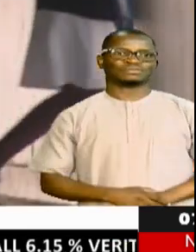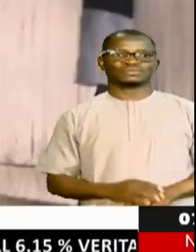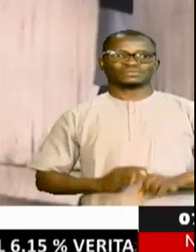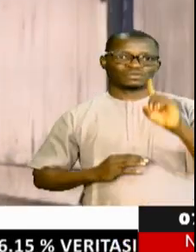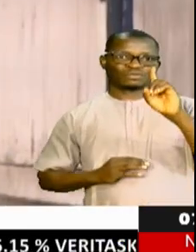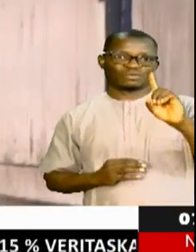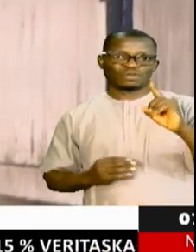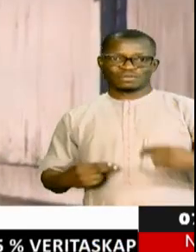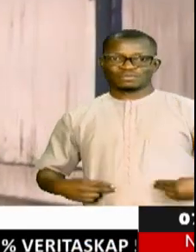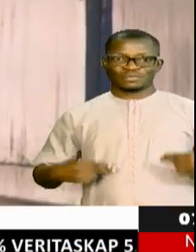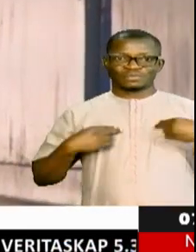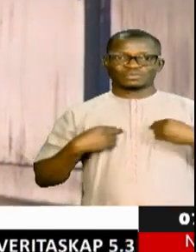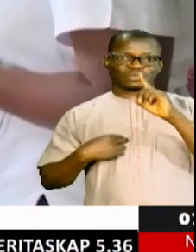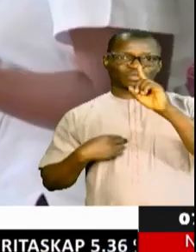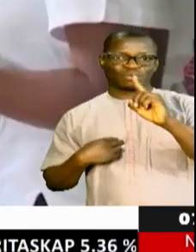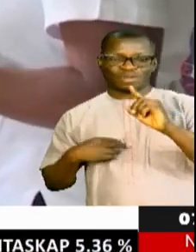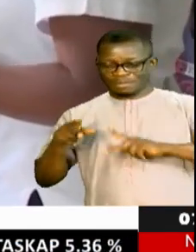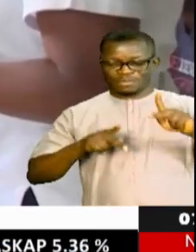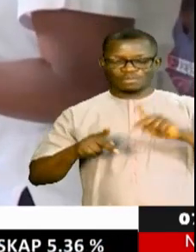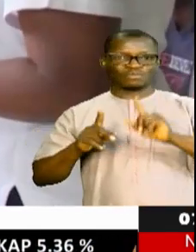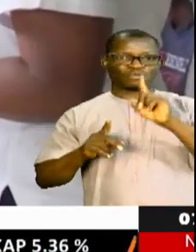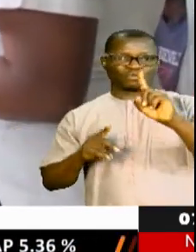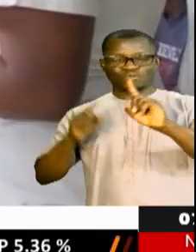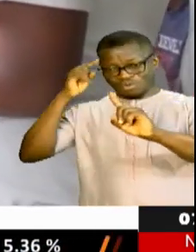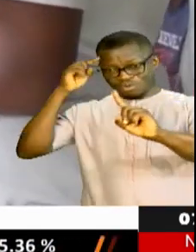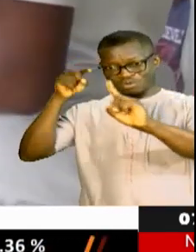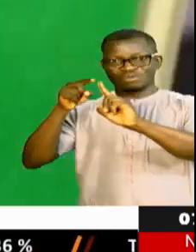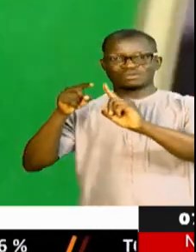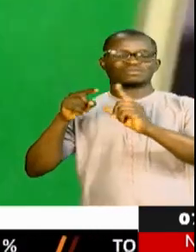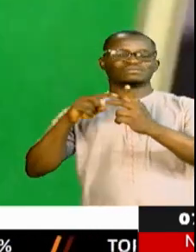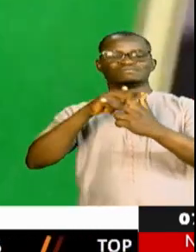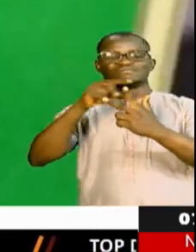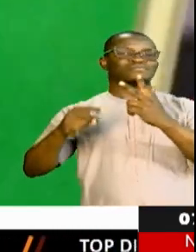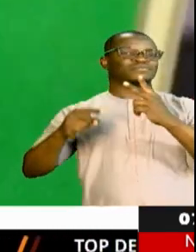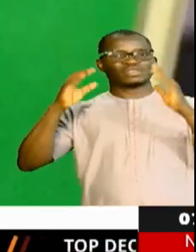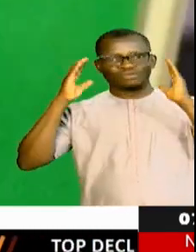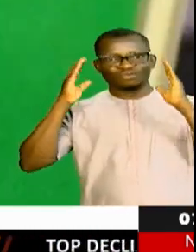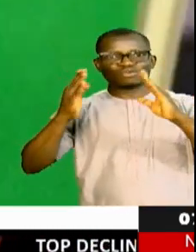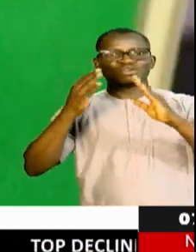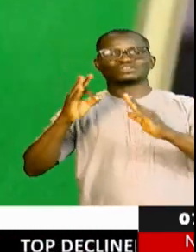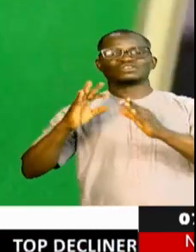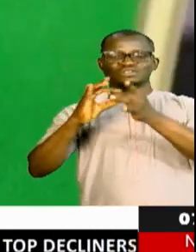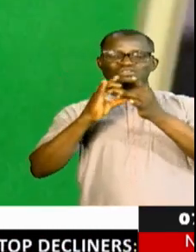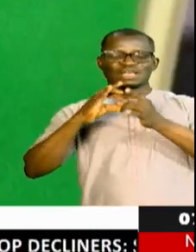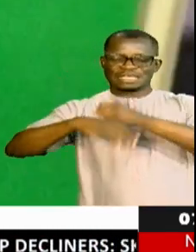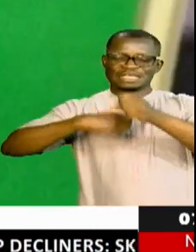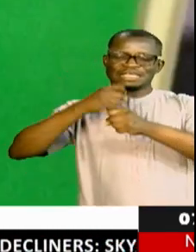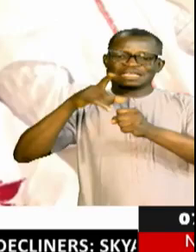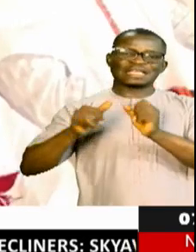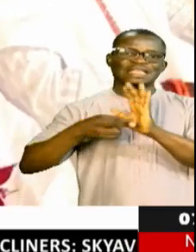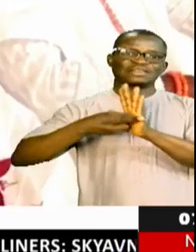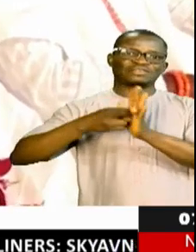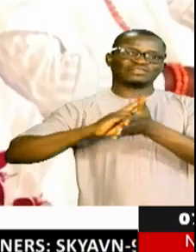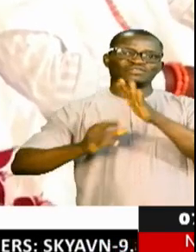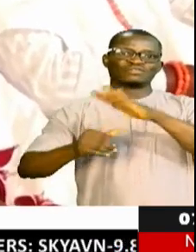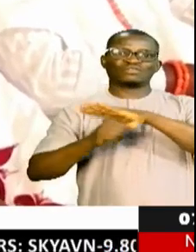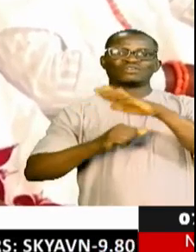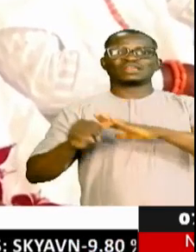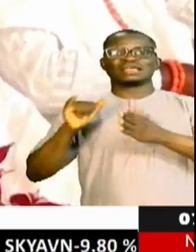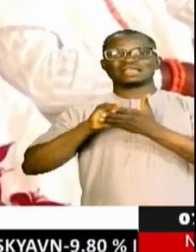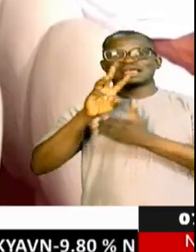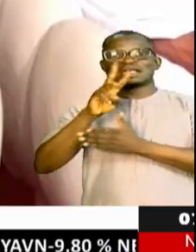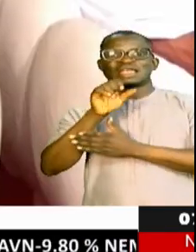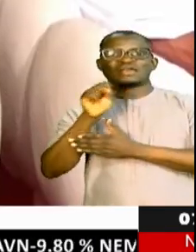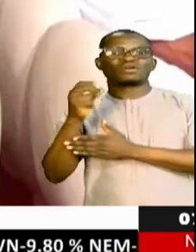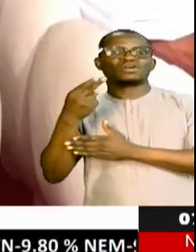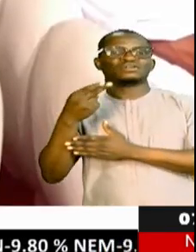health, one people, one goal is the focus of the Joint Annual Review under the sector-wide approach to tackle